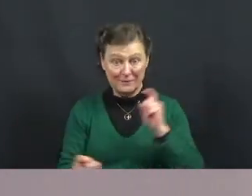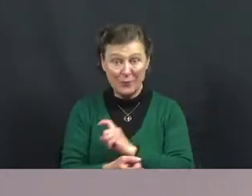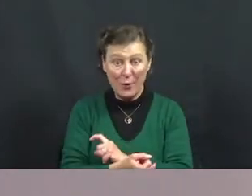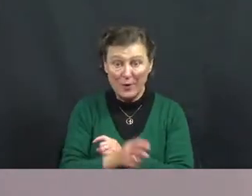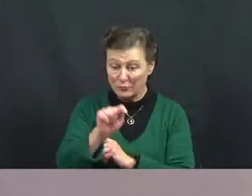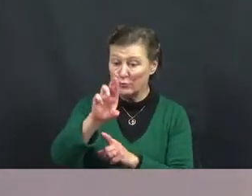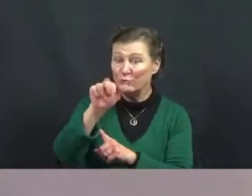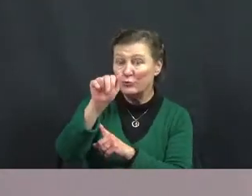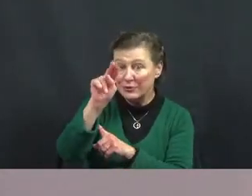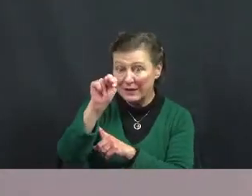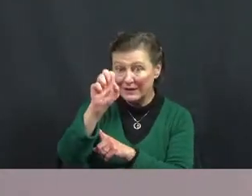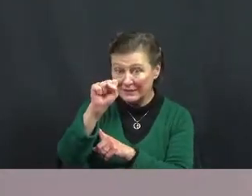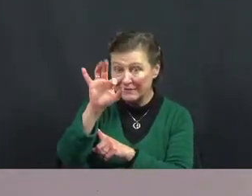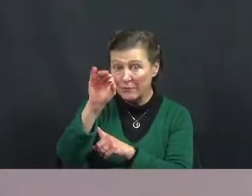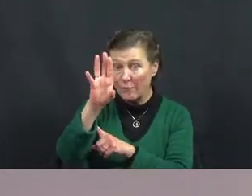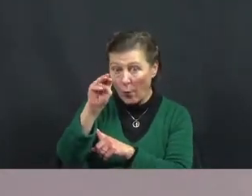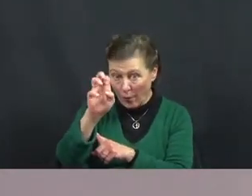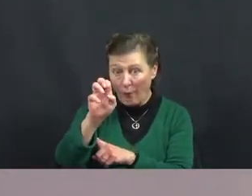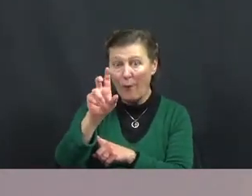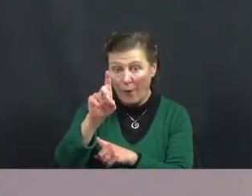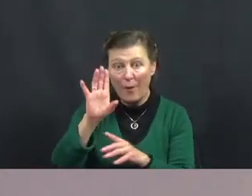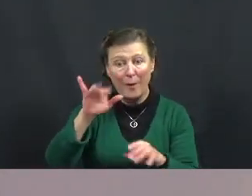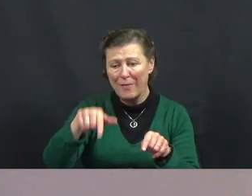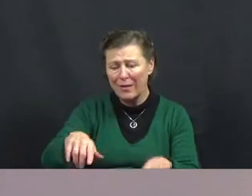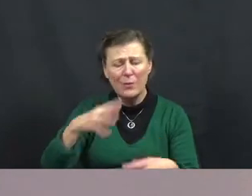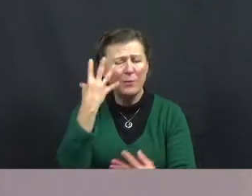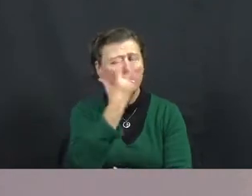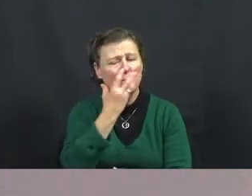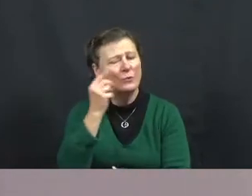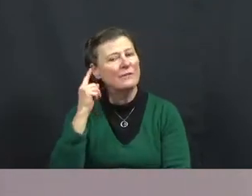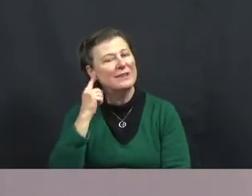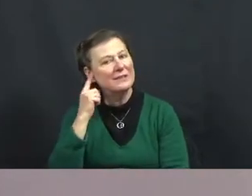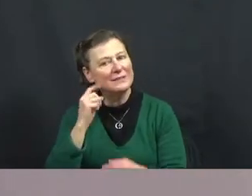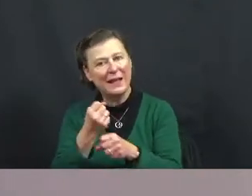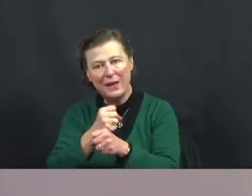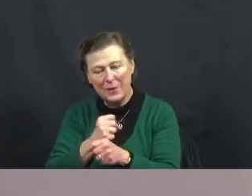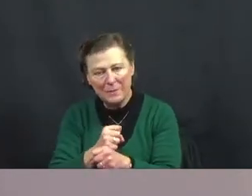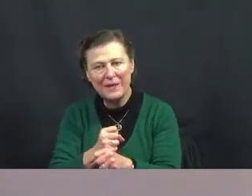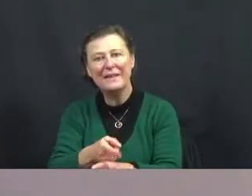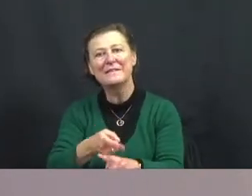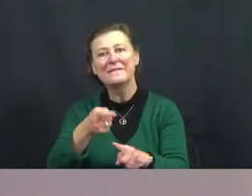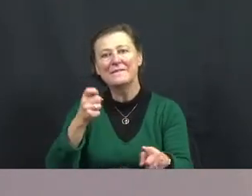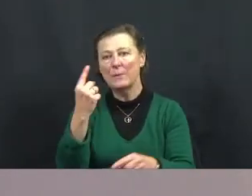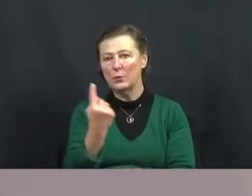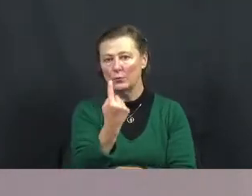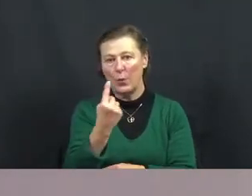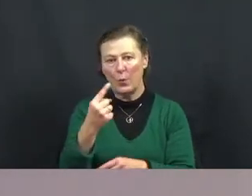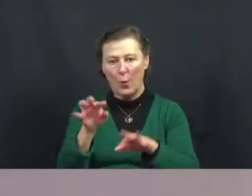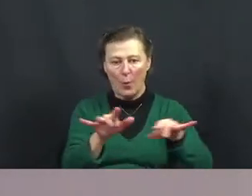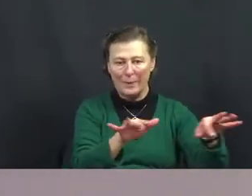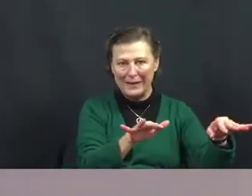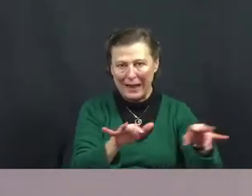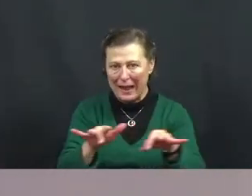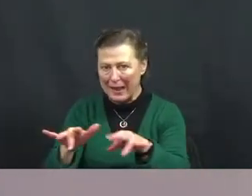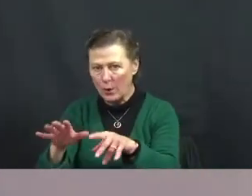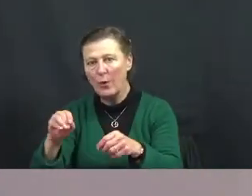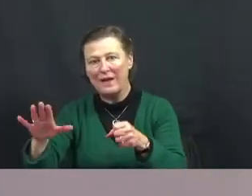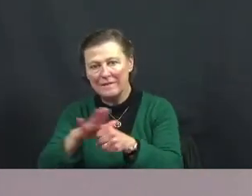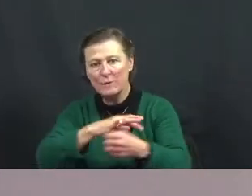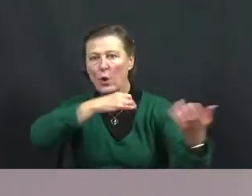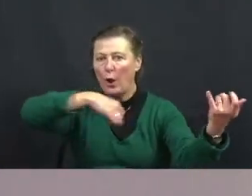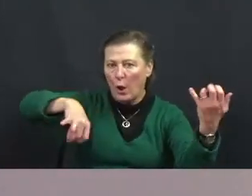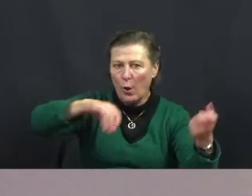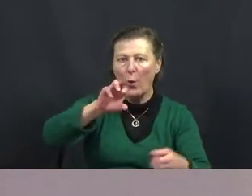Yes, transformed by these glorious sounds made by the solo piano and the full orchestra.